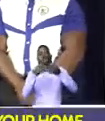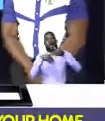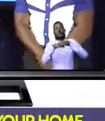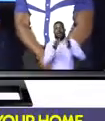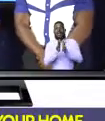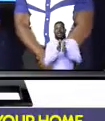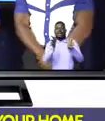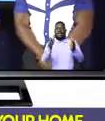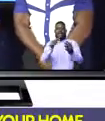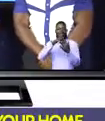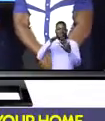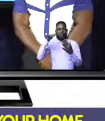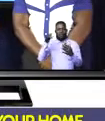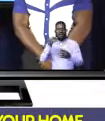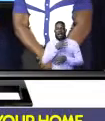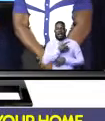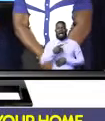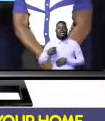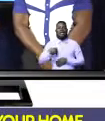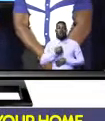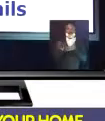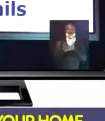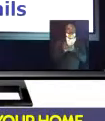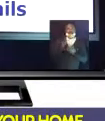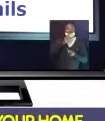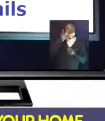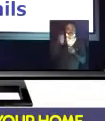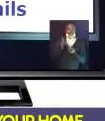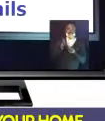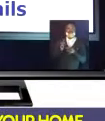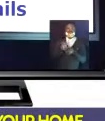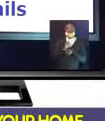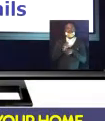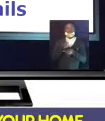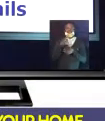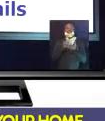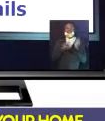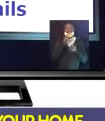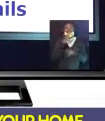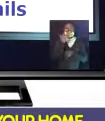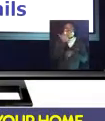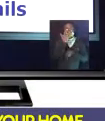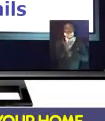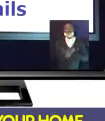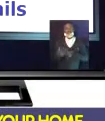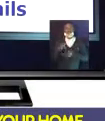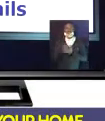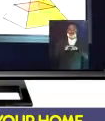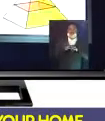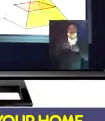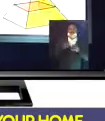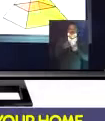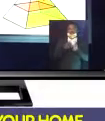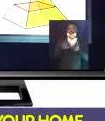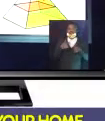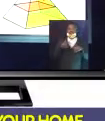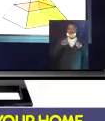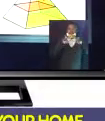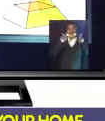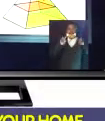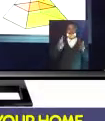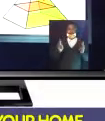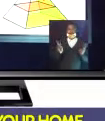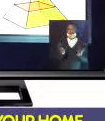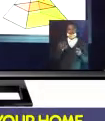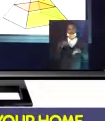television program, The Classroom in Your Home. Each feedback has been awesome. Good job, you. Our teachers have